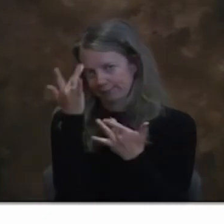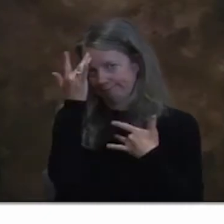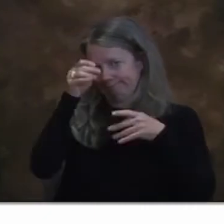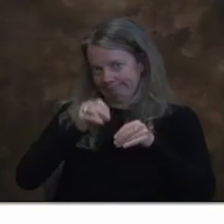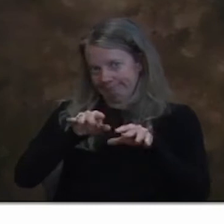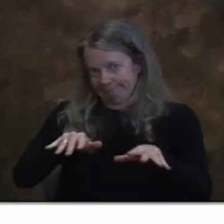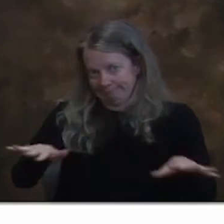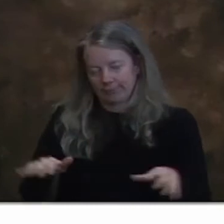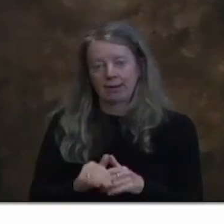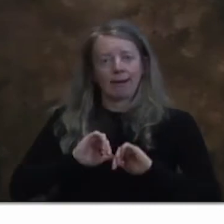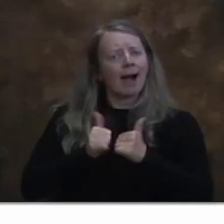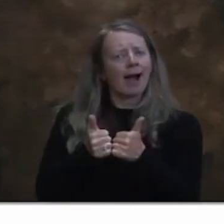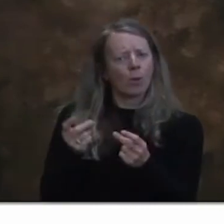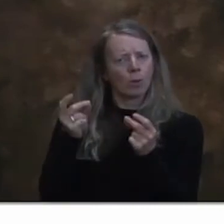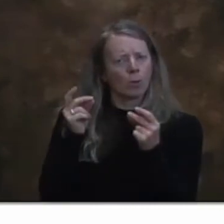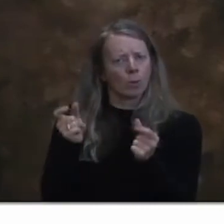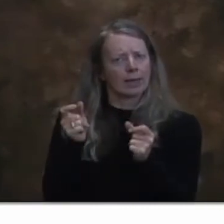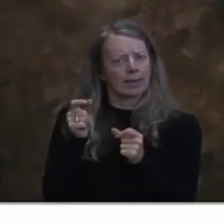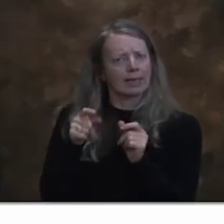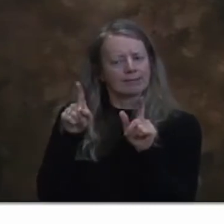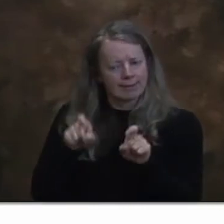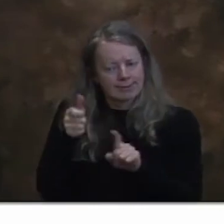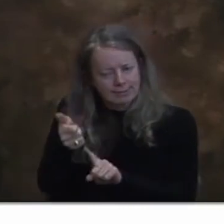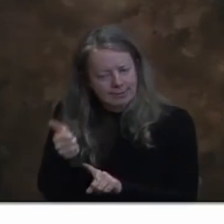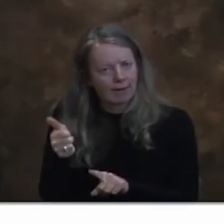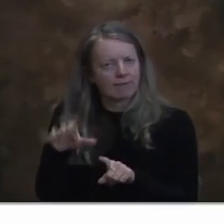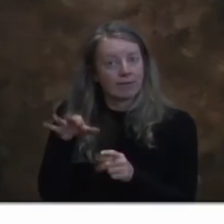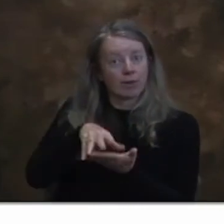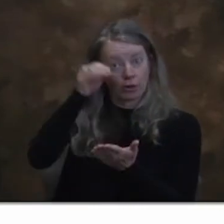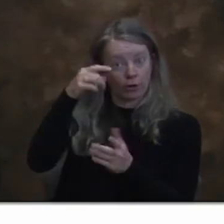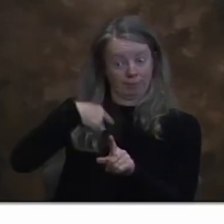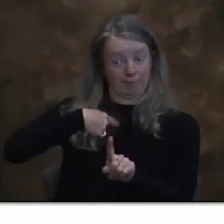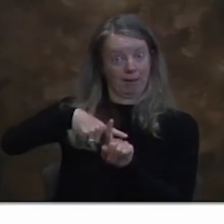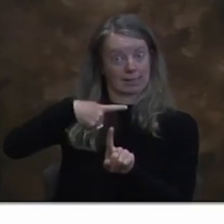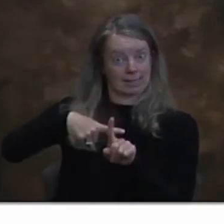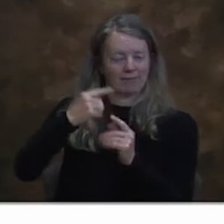others through quick identification and then limiting your contact with others.